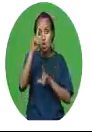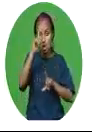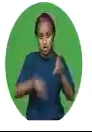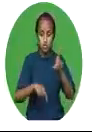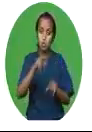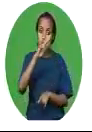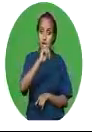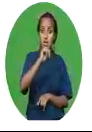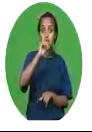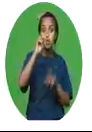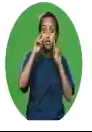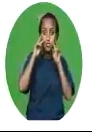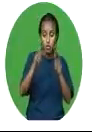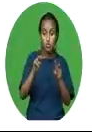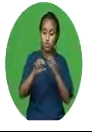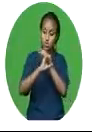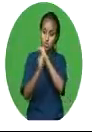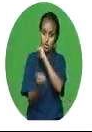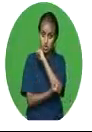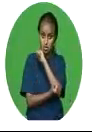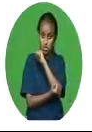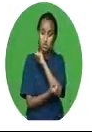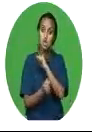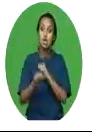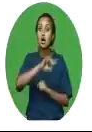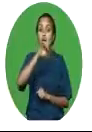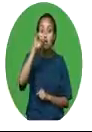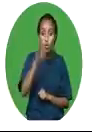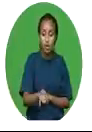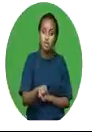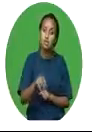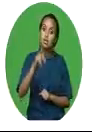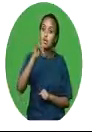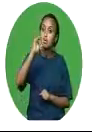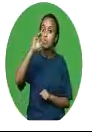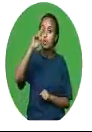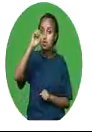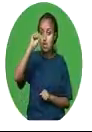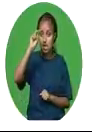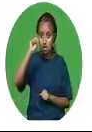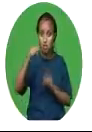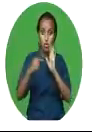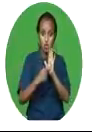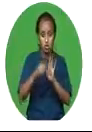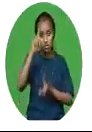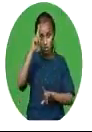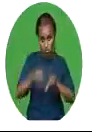view and establish the required piercing points that lie on the line of